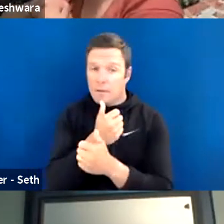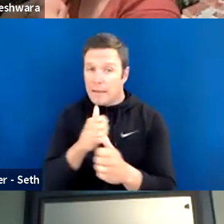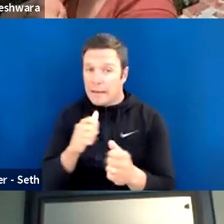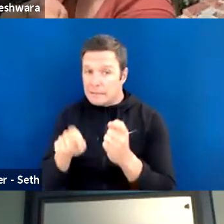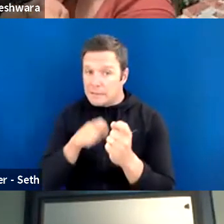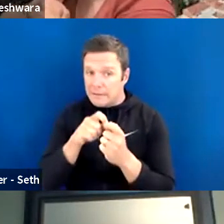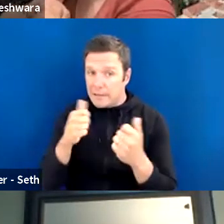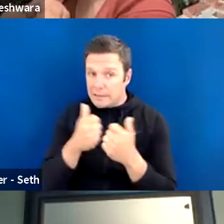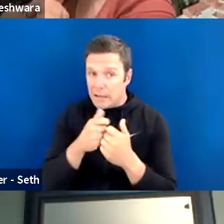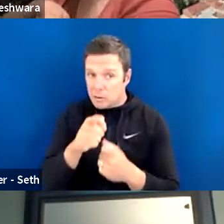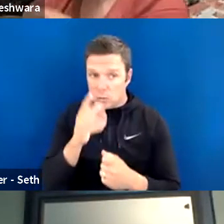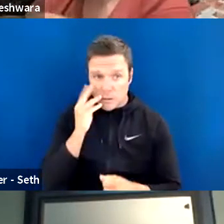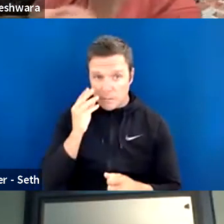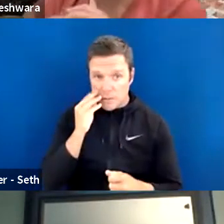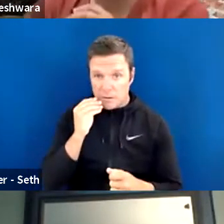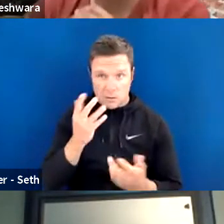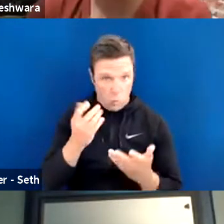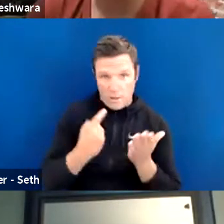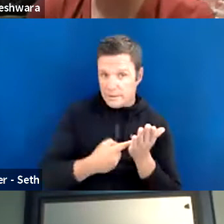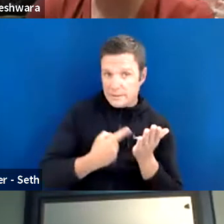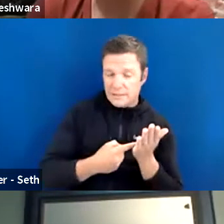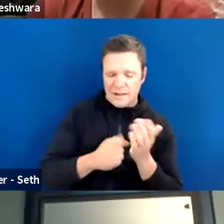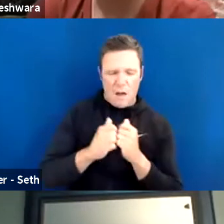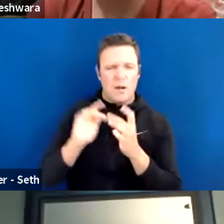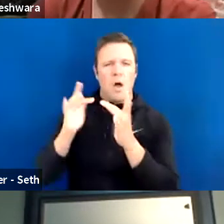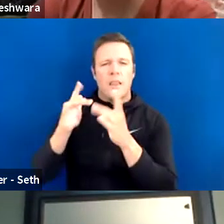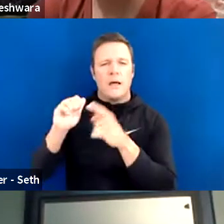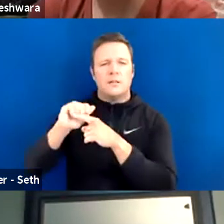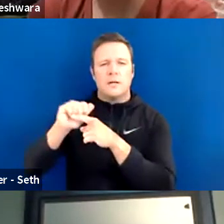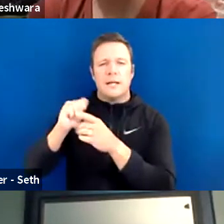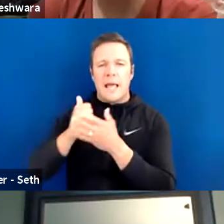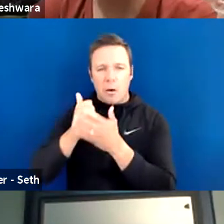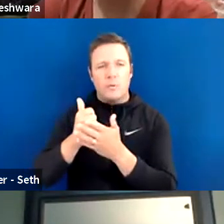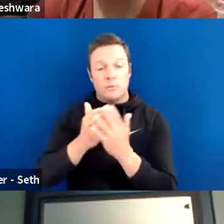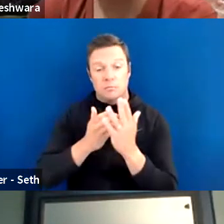how did the online trainings help address some of those challenges?